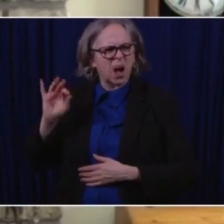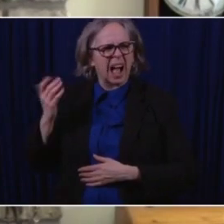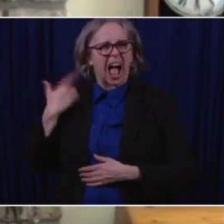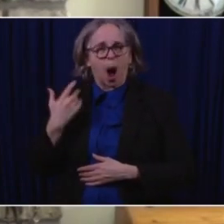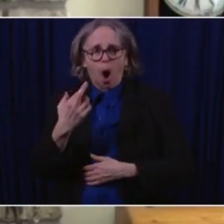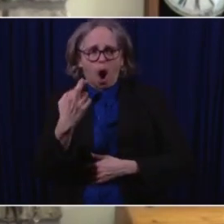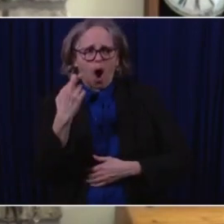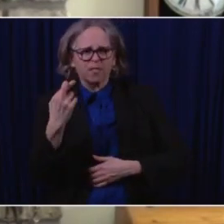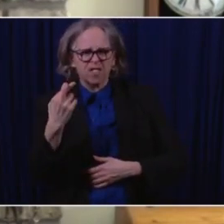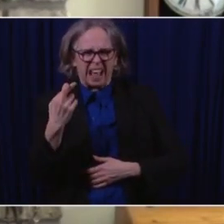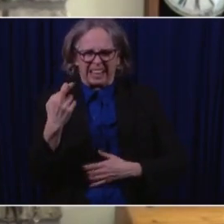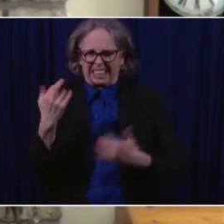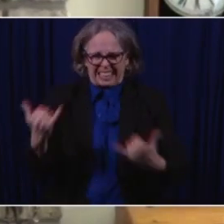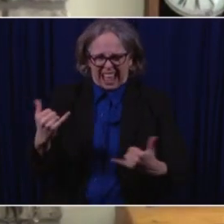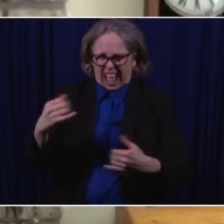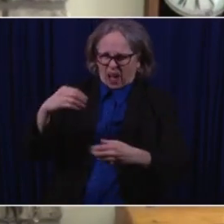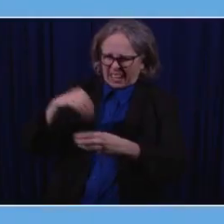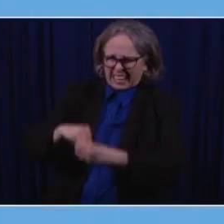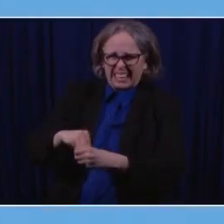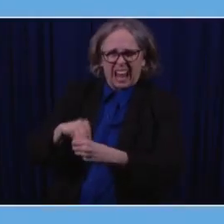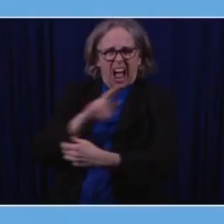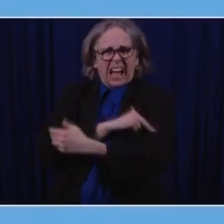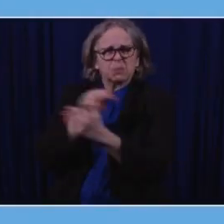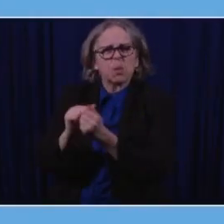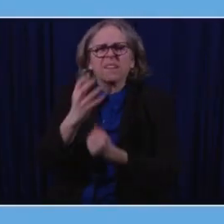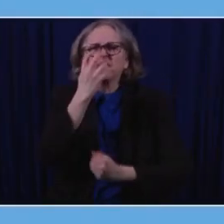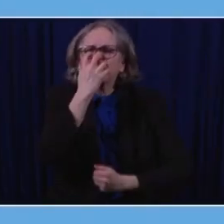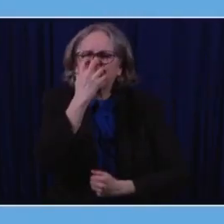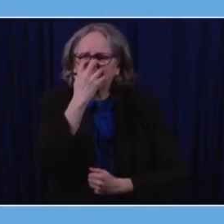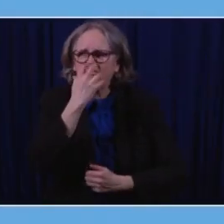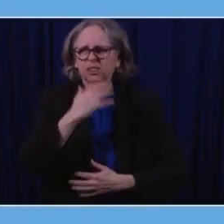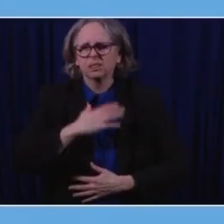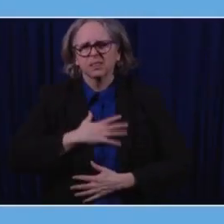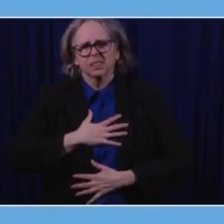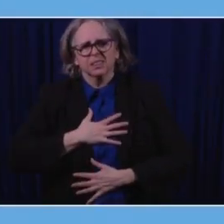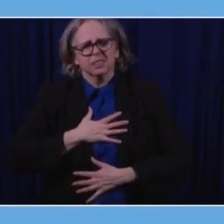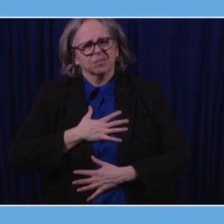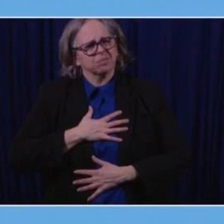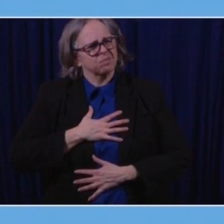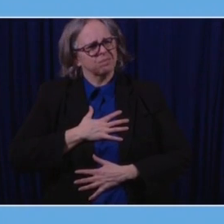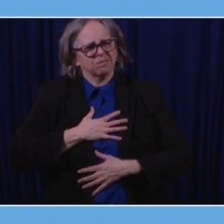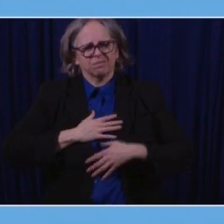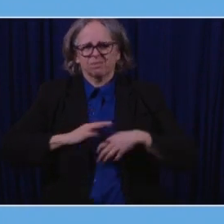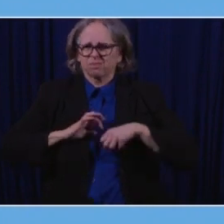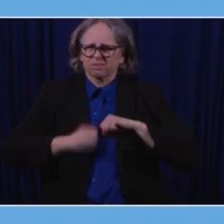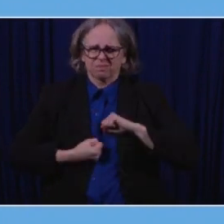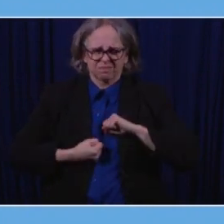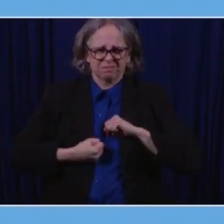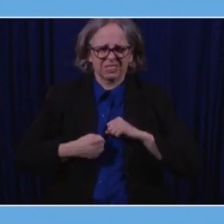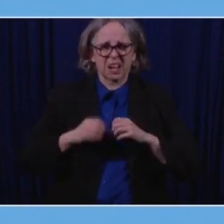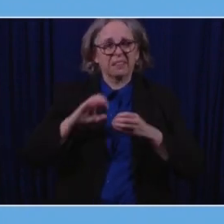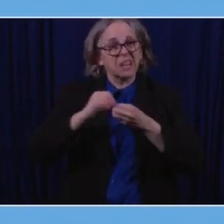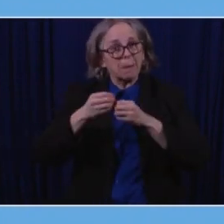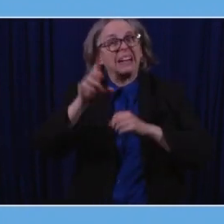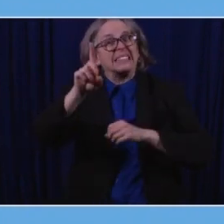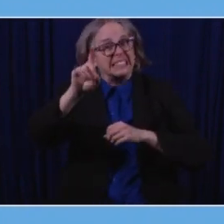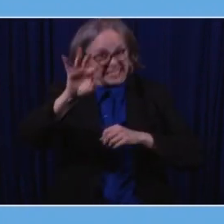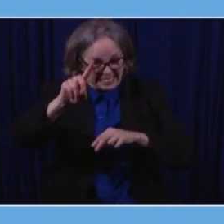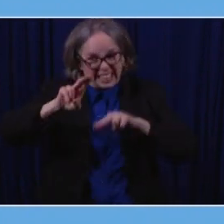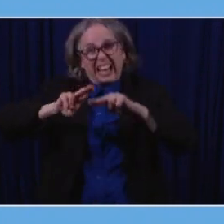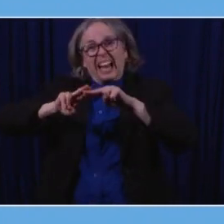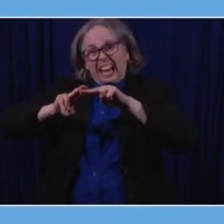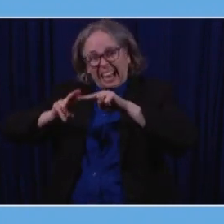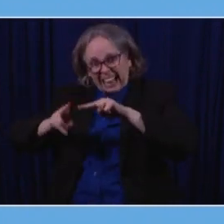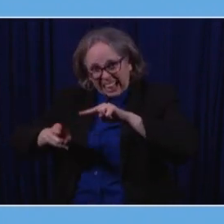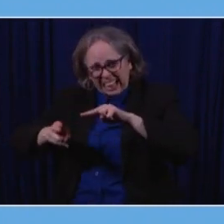But the good news is this number continues to edge downward. Just a little bit